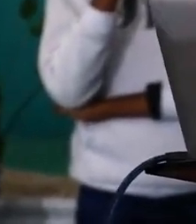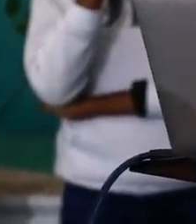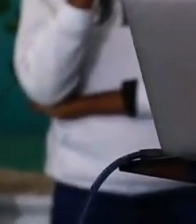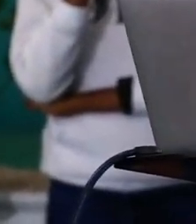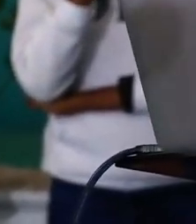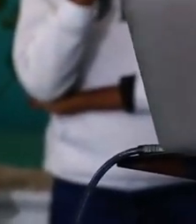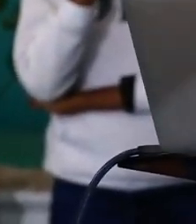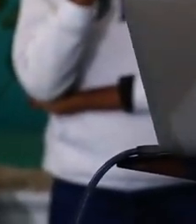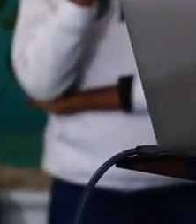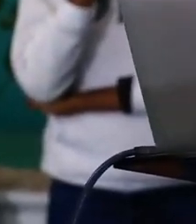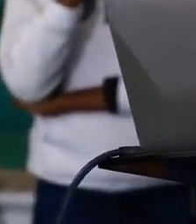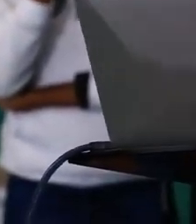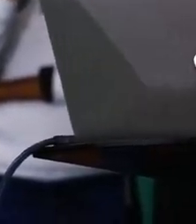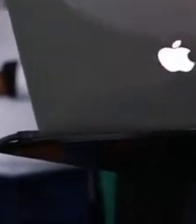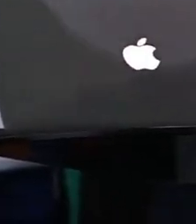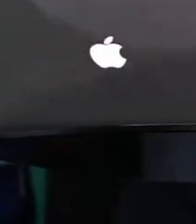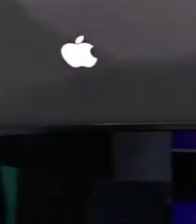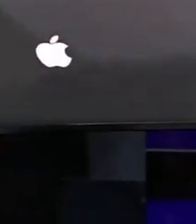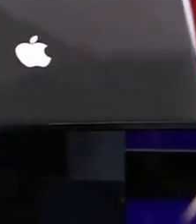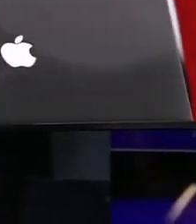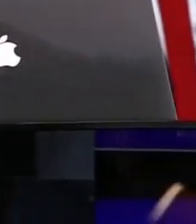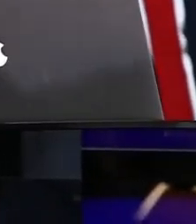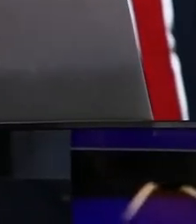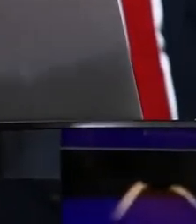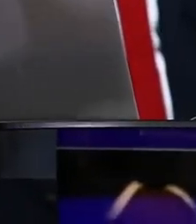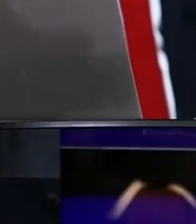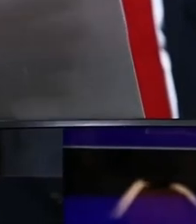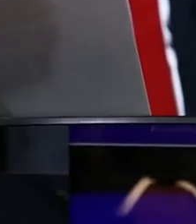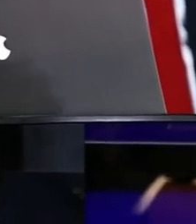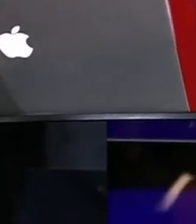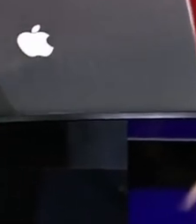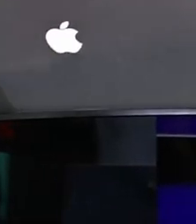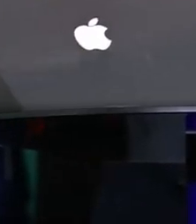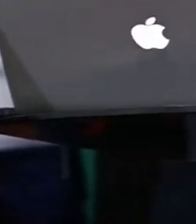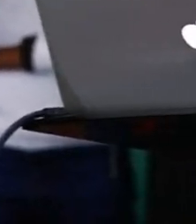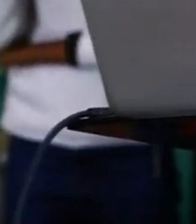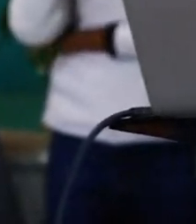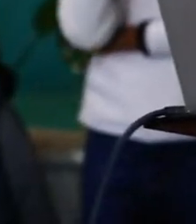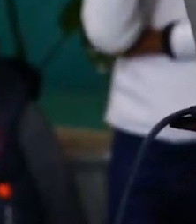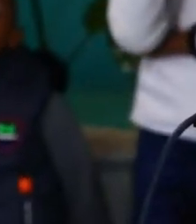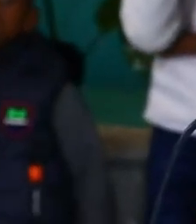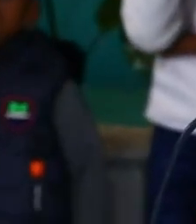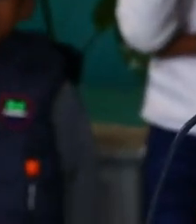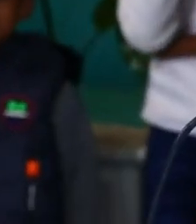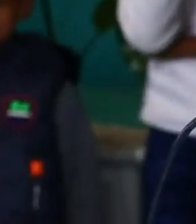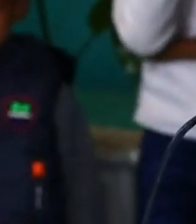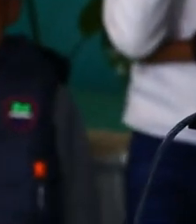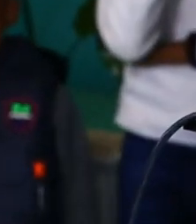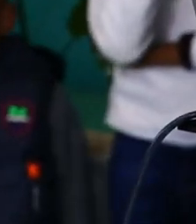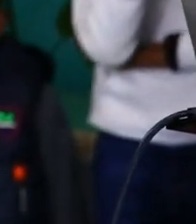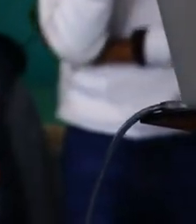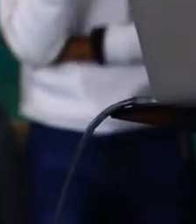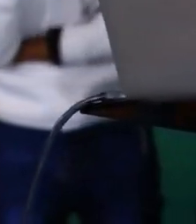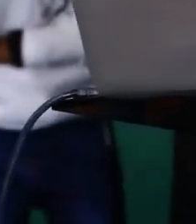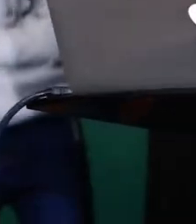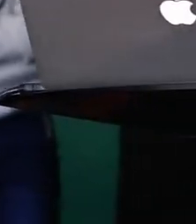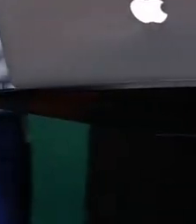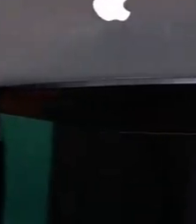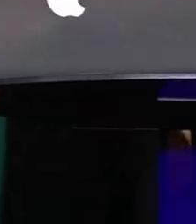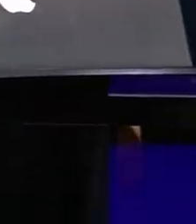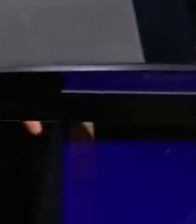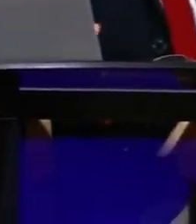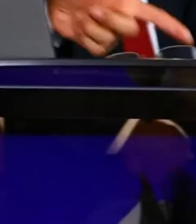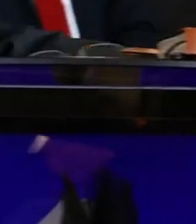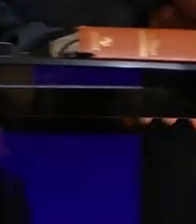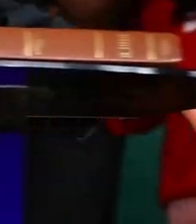the name of Jesus. Bring them. Bring them. Bring them. Bring them. No matter what their behavior pattern is, bring them. Bring them